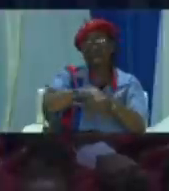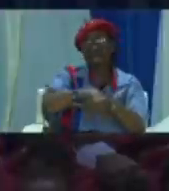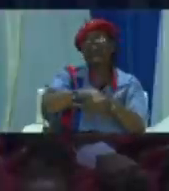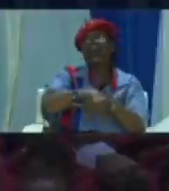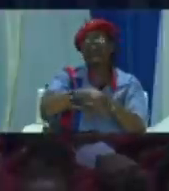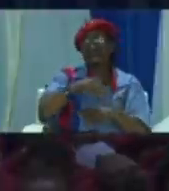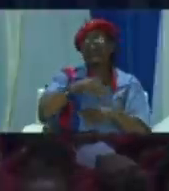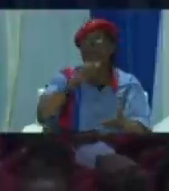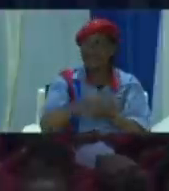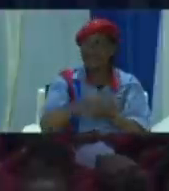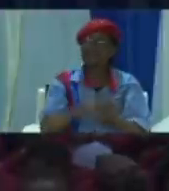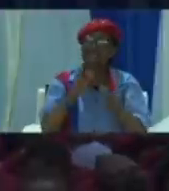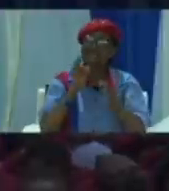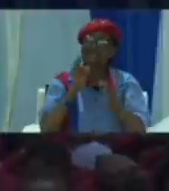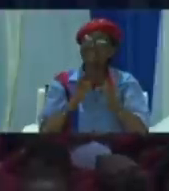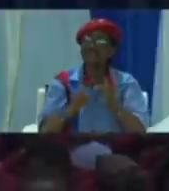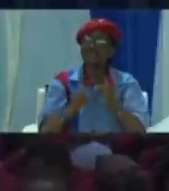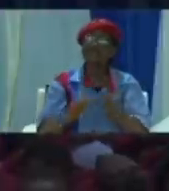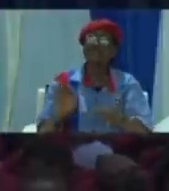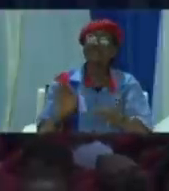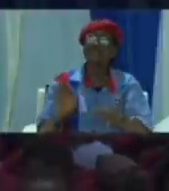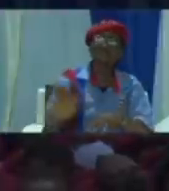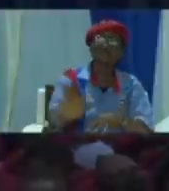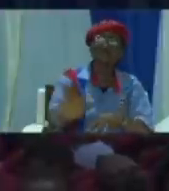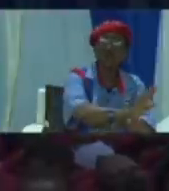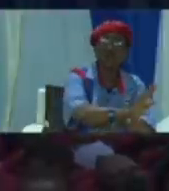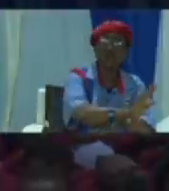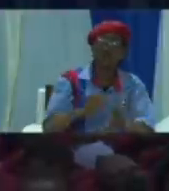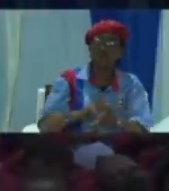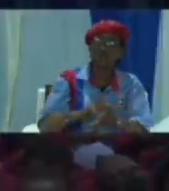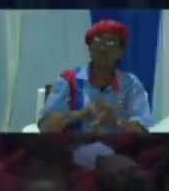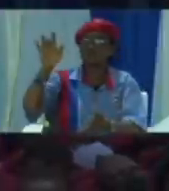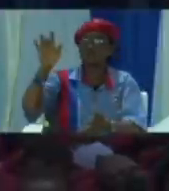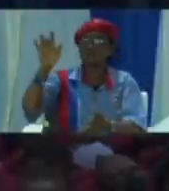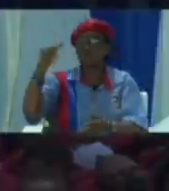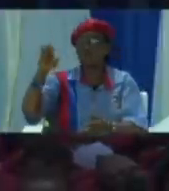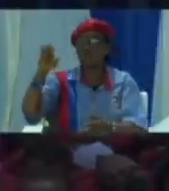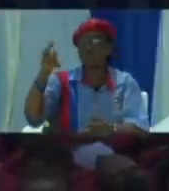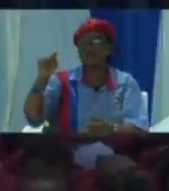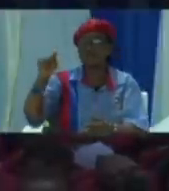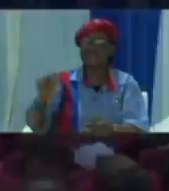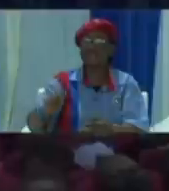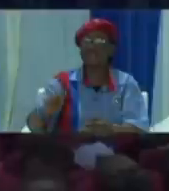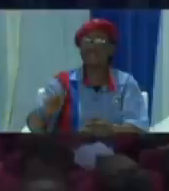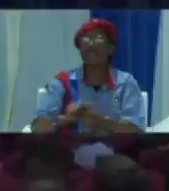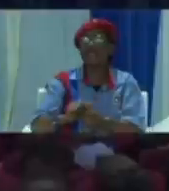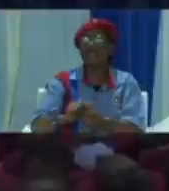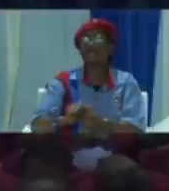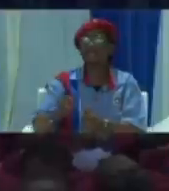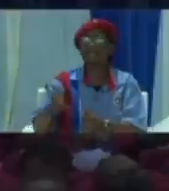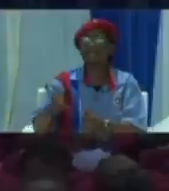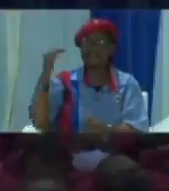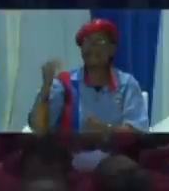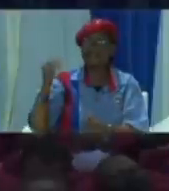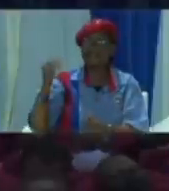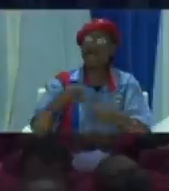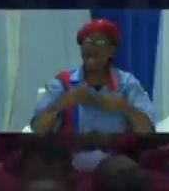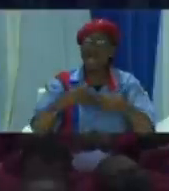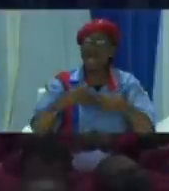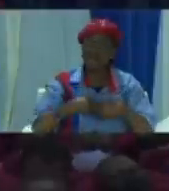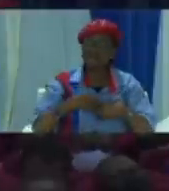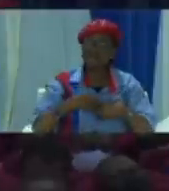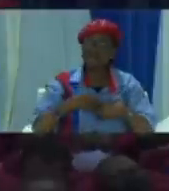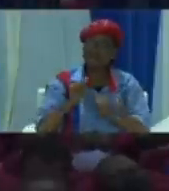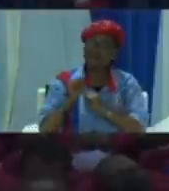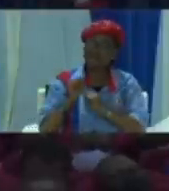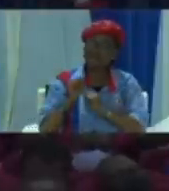That if your glory of the past bí ògo rẹ ìgbà kan àná has been followed by shame, tó jẹ́ pé ìtìjú ló ti